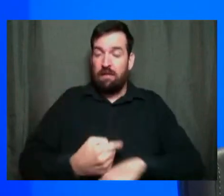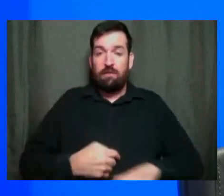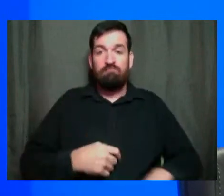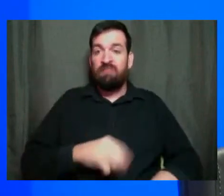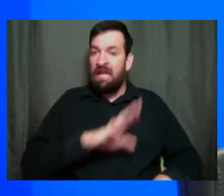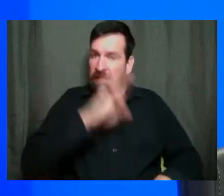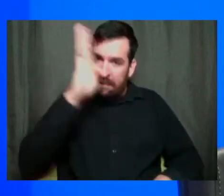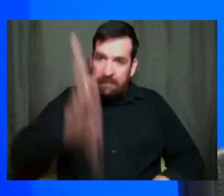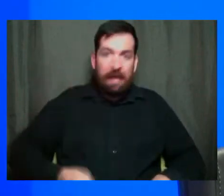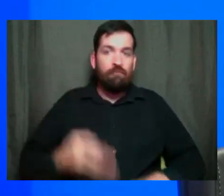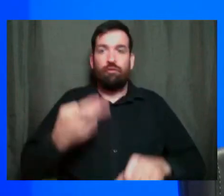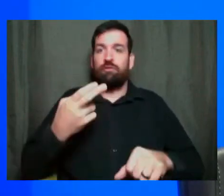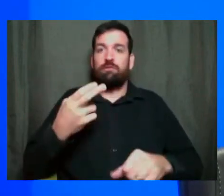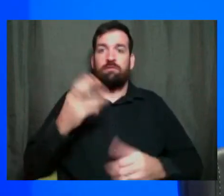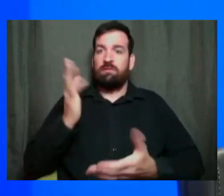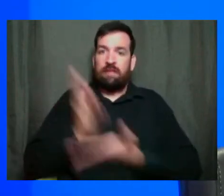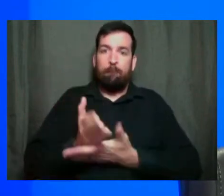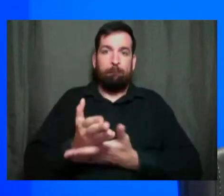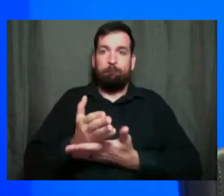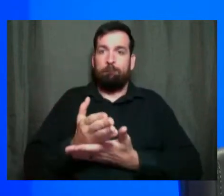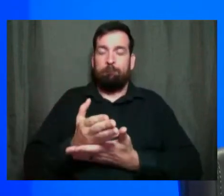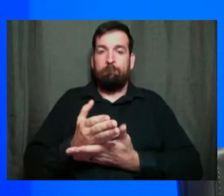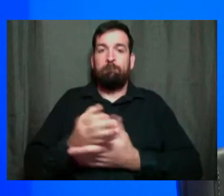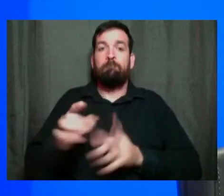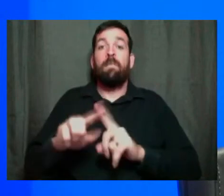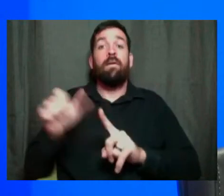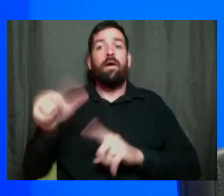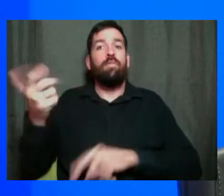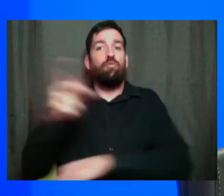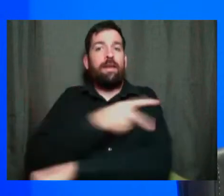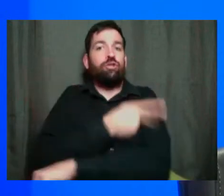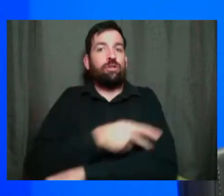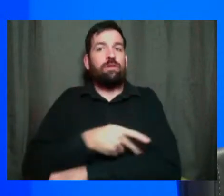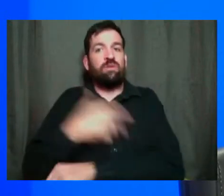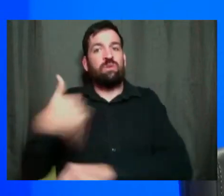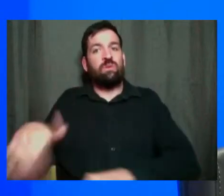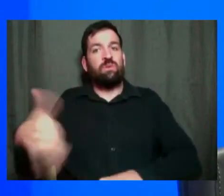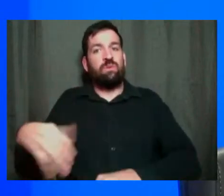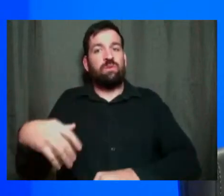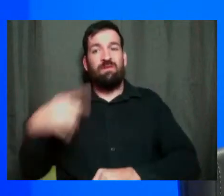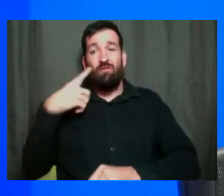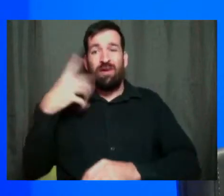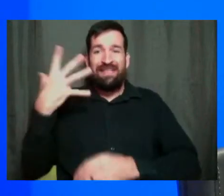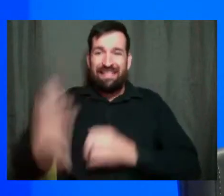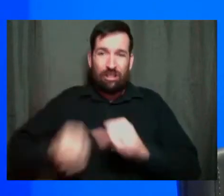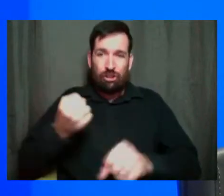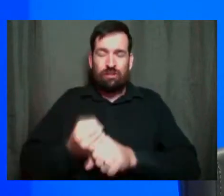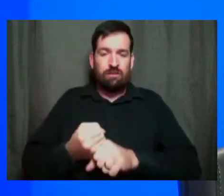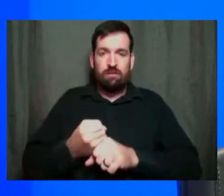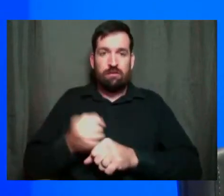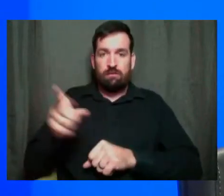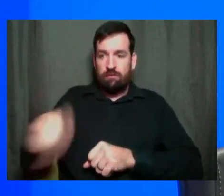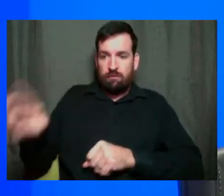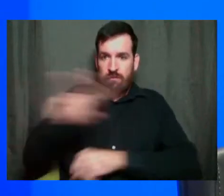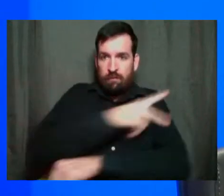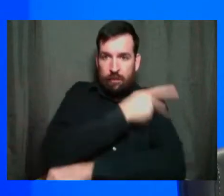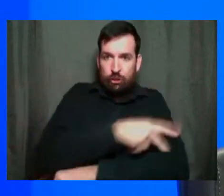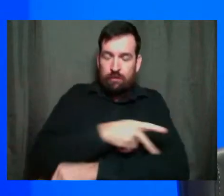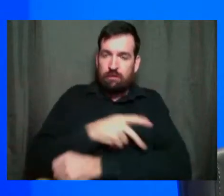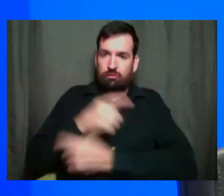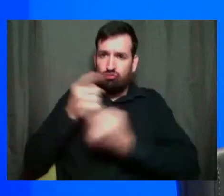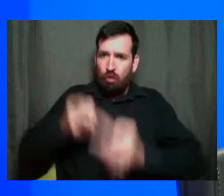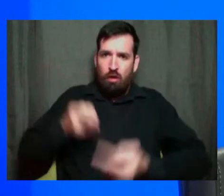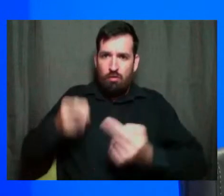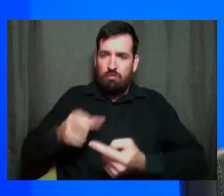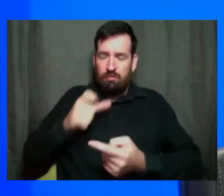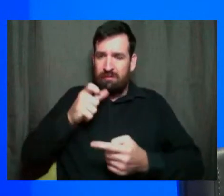again. But then there are patients. That's what we've really struggled in the sleep field for years now. How can we pick those patients that are going to struggle and not do well versus the